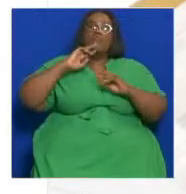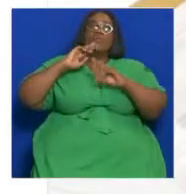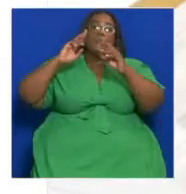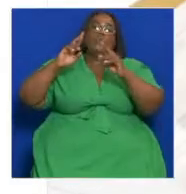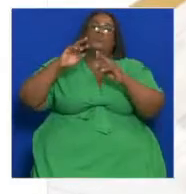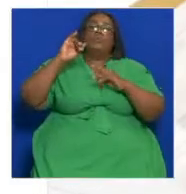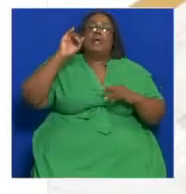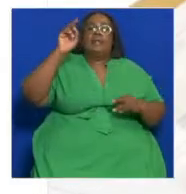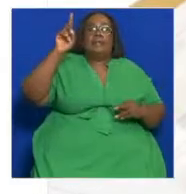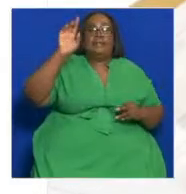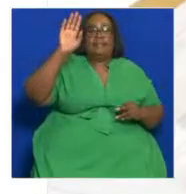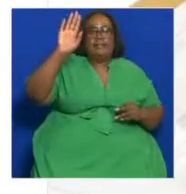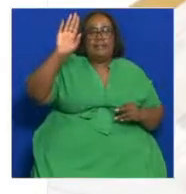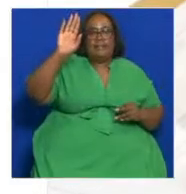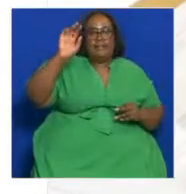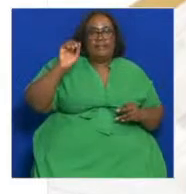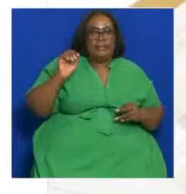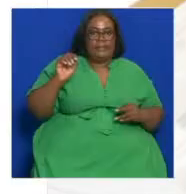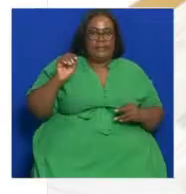The